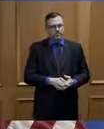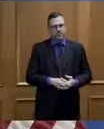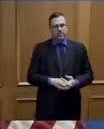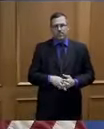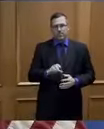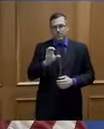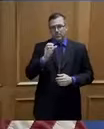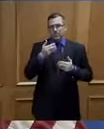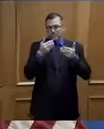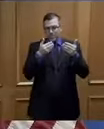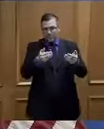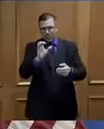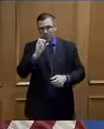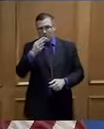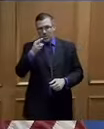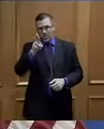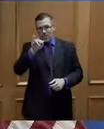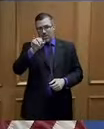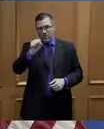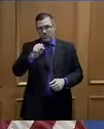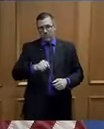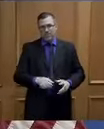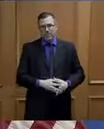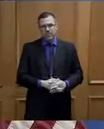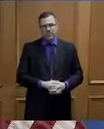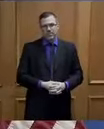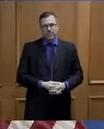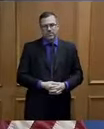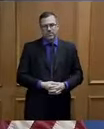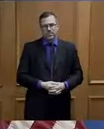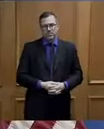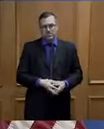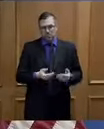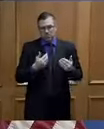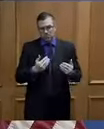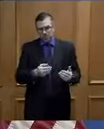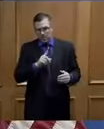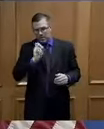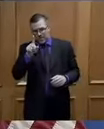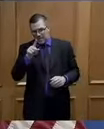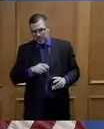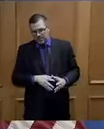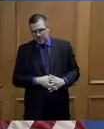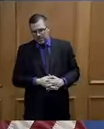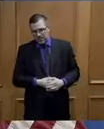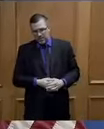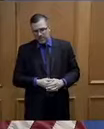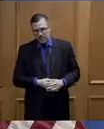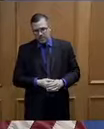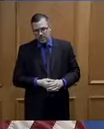Chris, your line is on. Chris, your line is unmuted. You're able to ask a question.